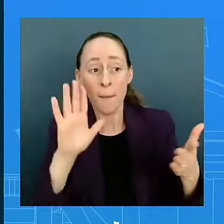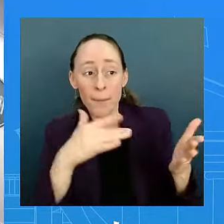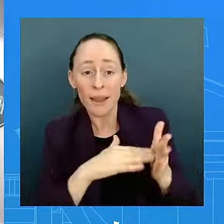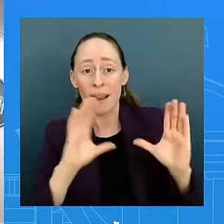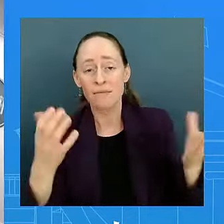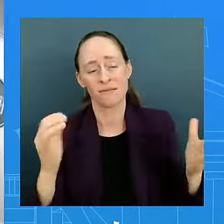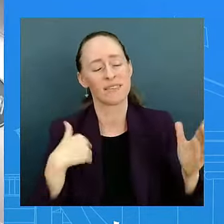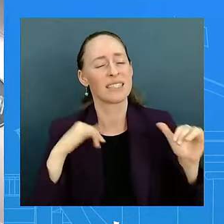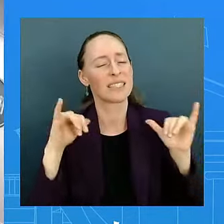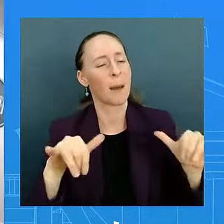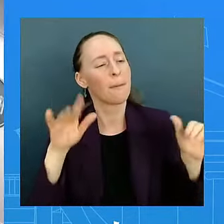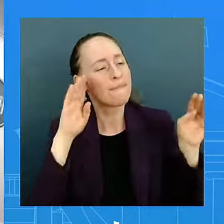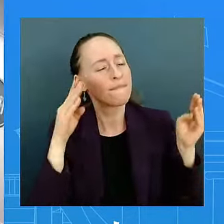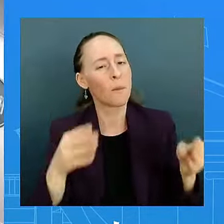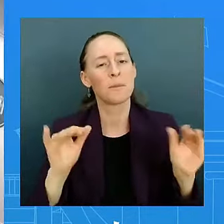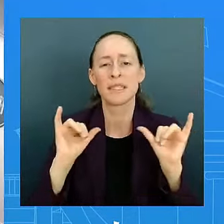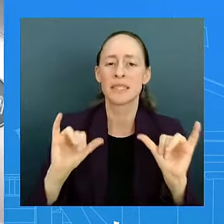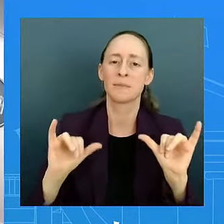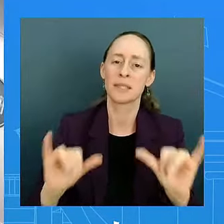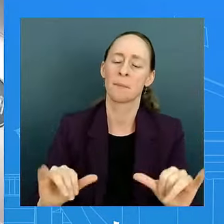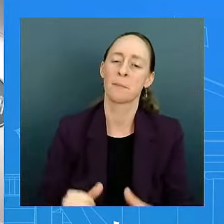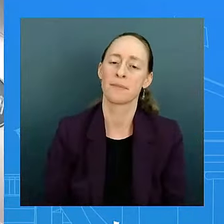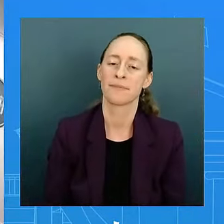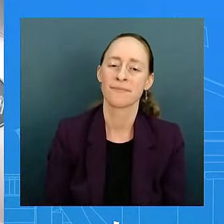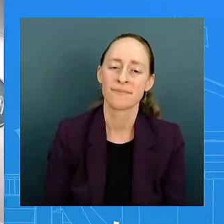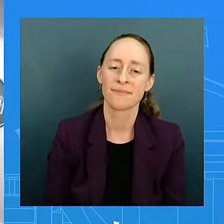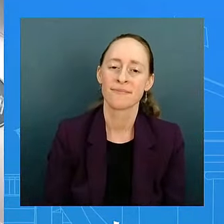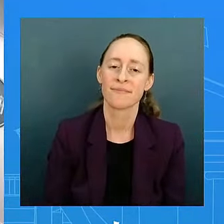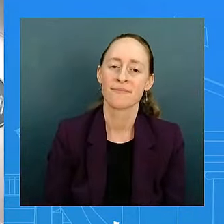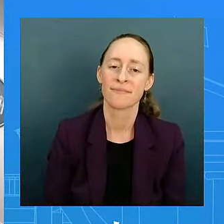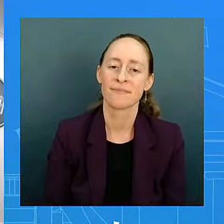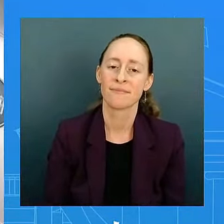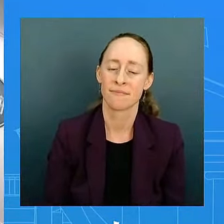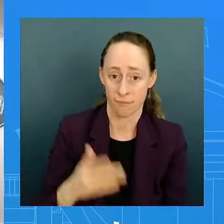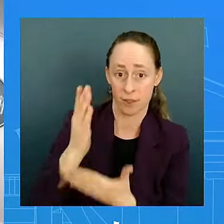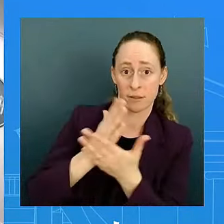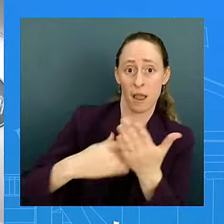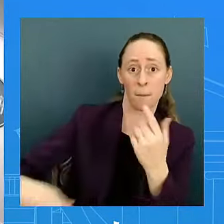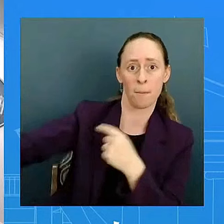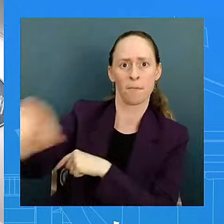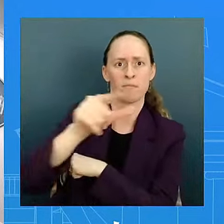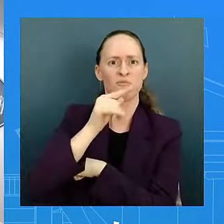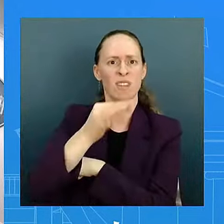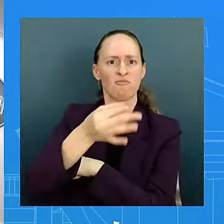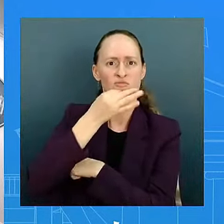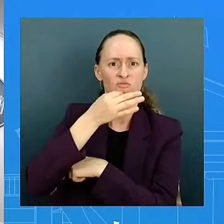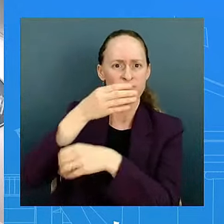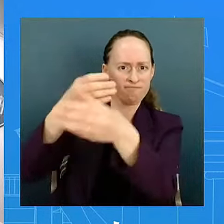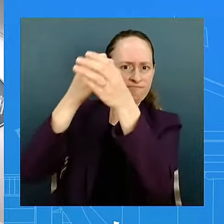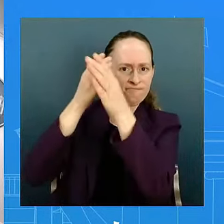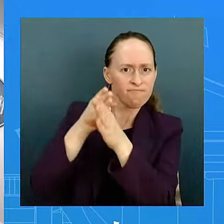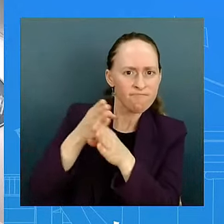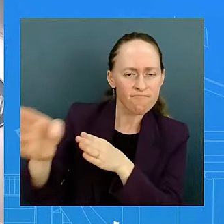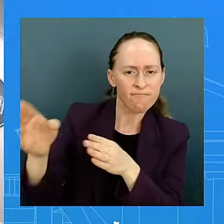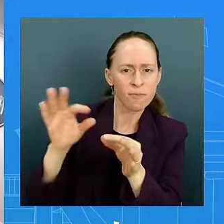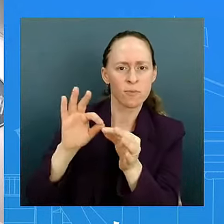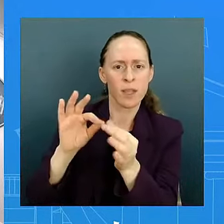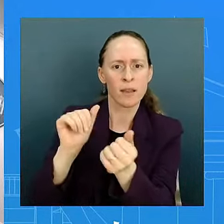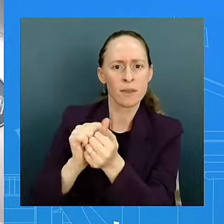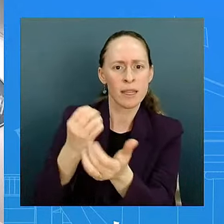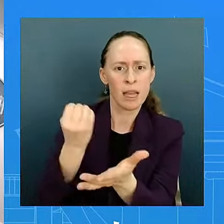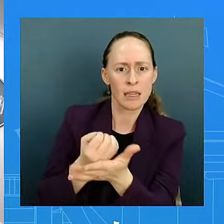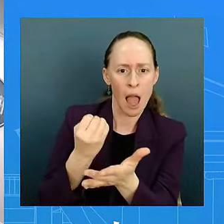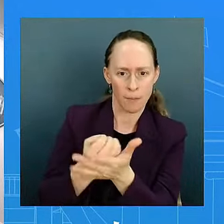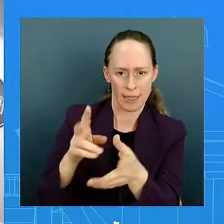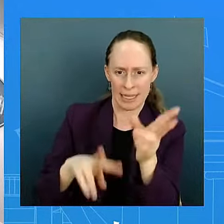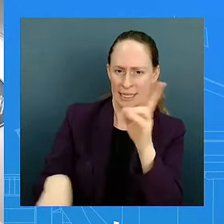there are some economists who believe that there's been a shift to where inflation was a major